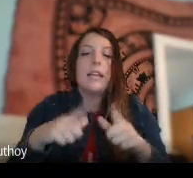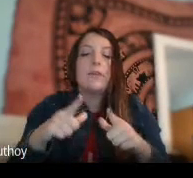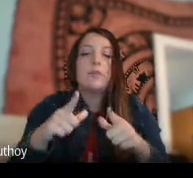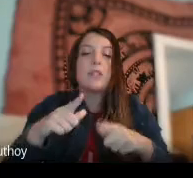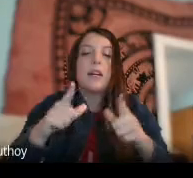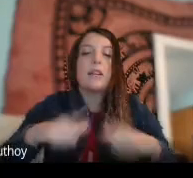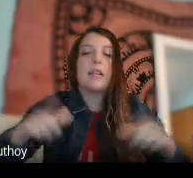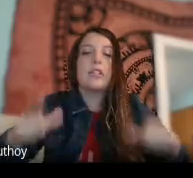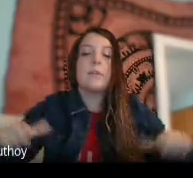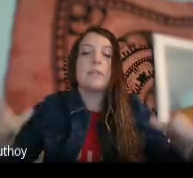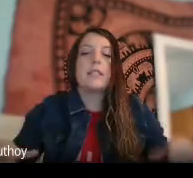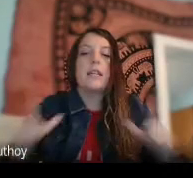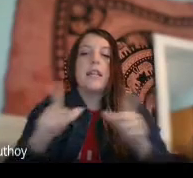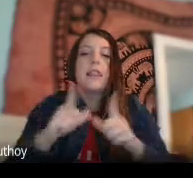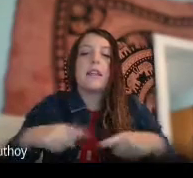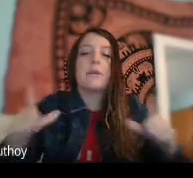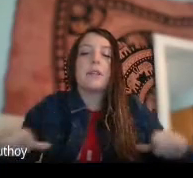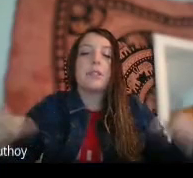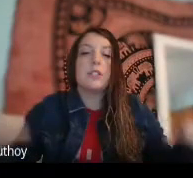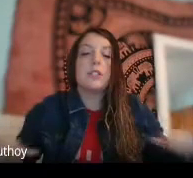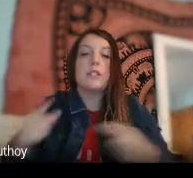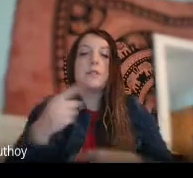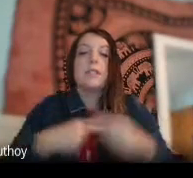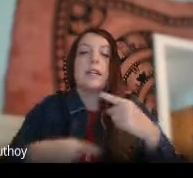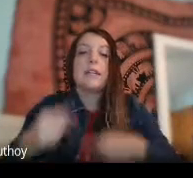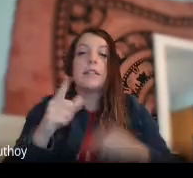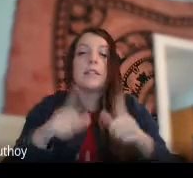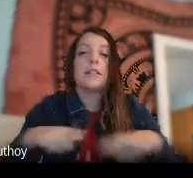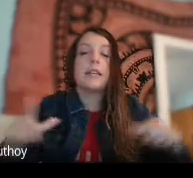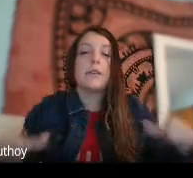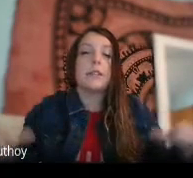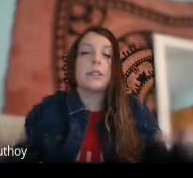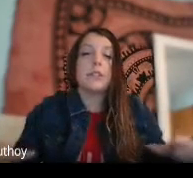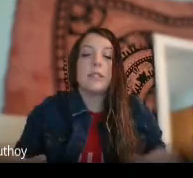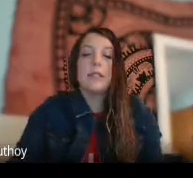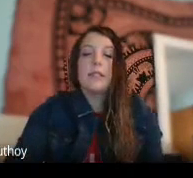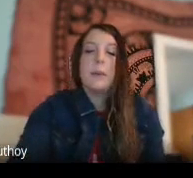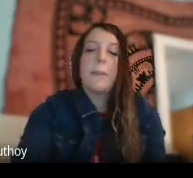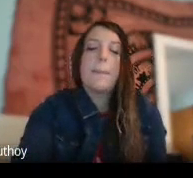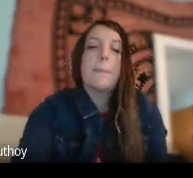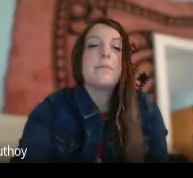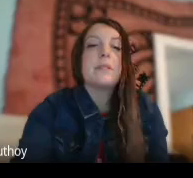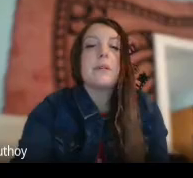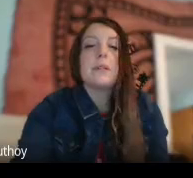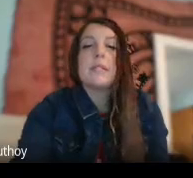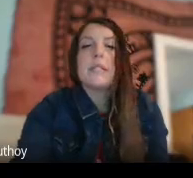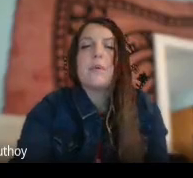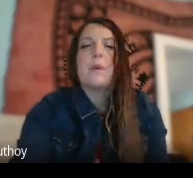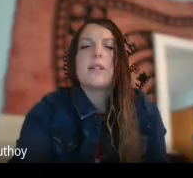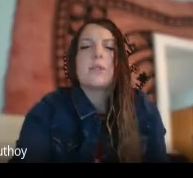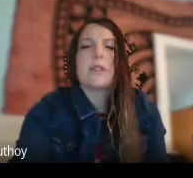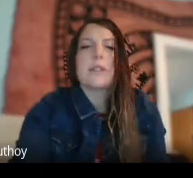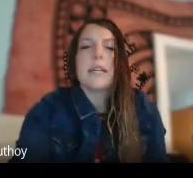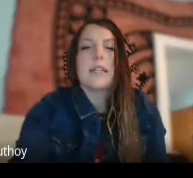and then language with your L hand shapes. Language. So sign language. So this is